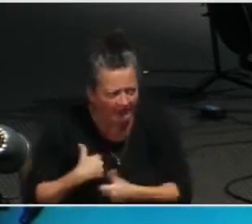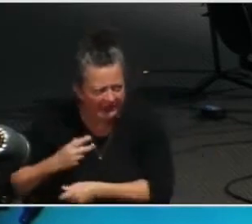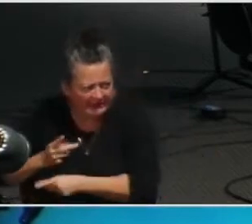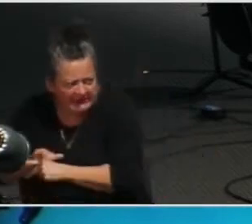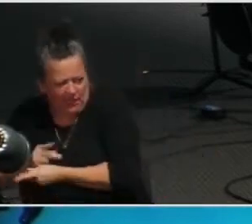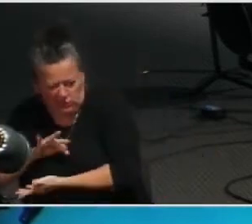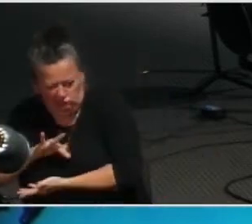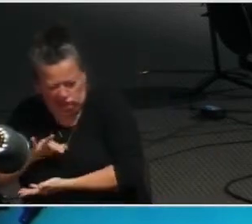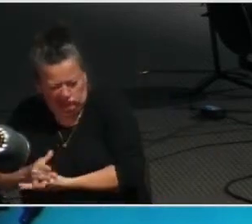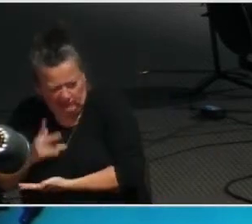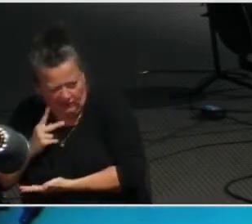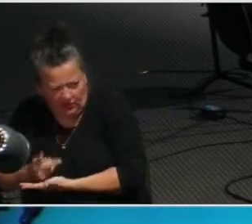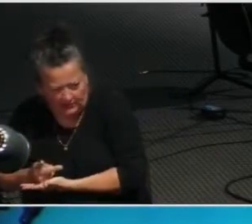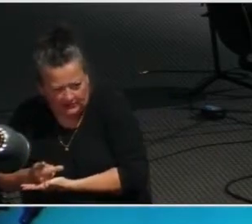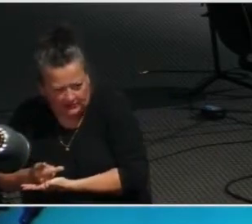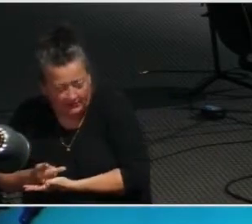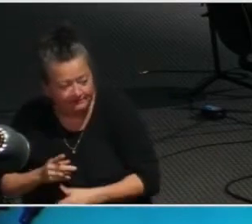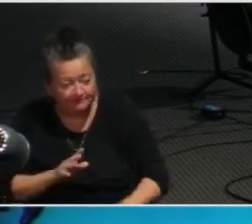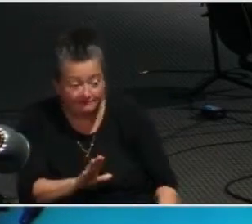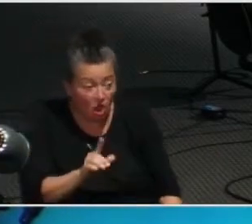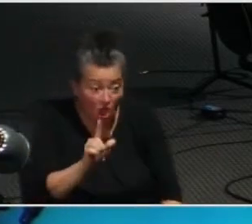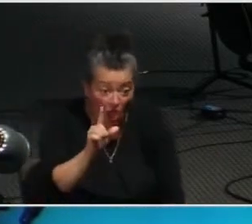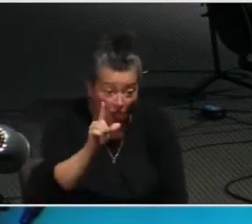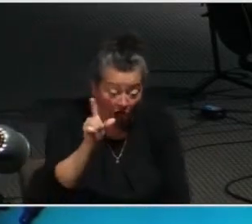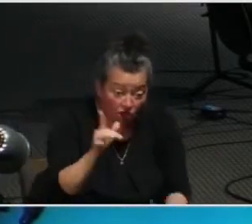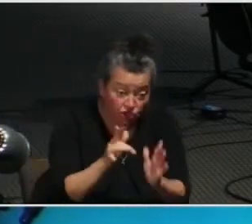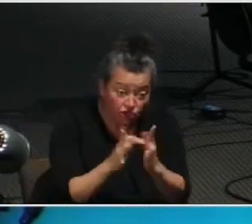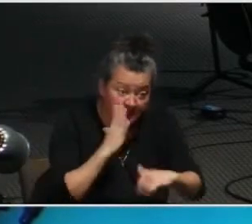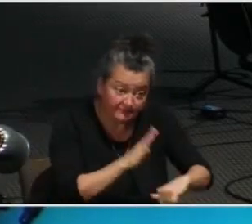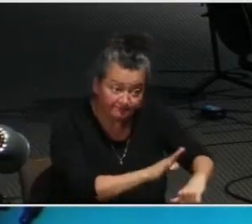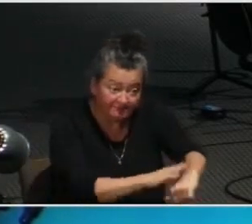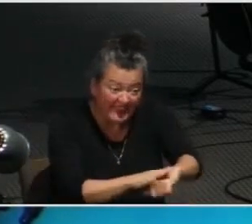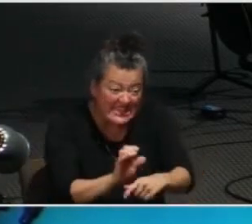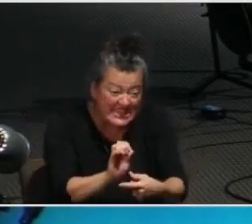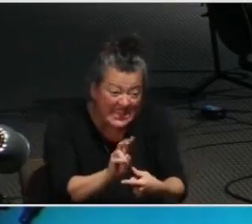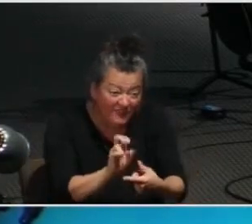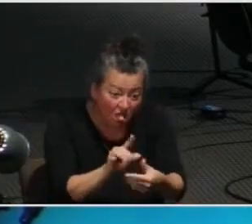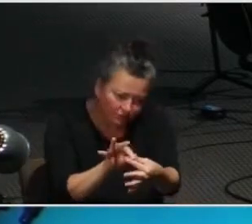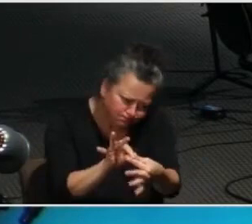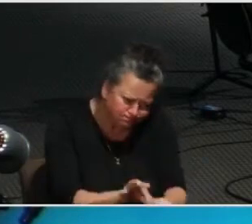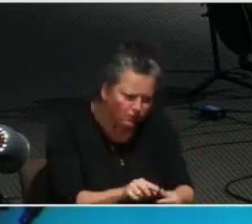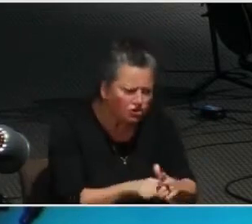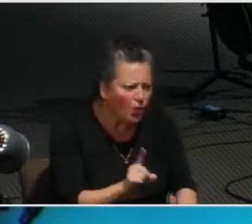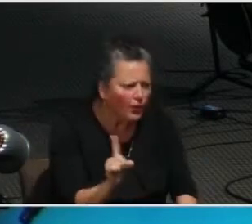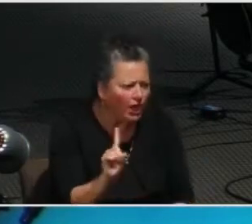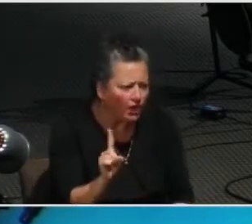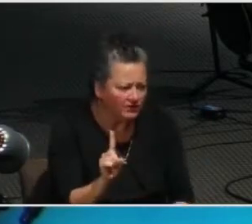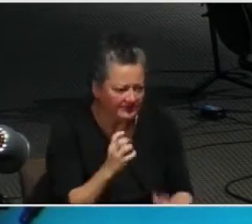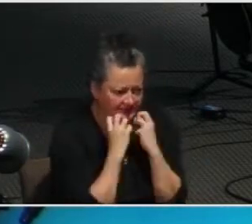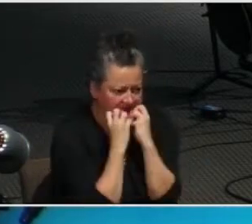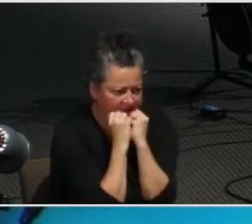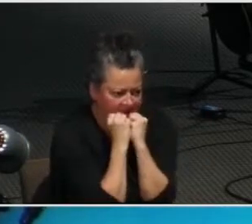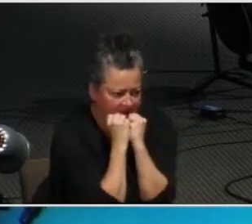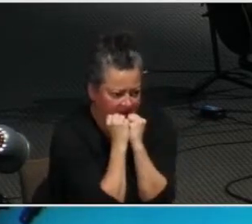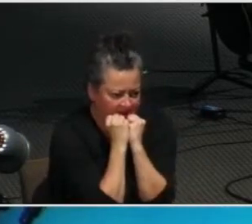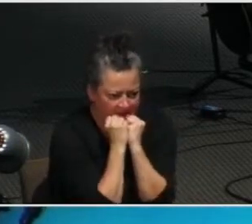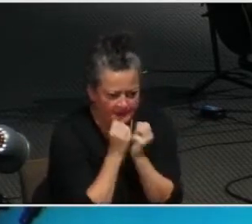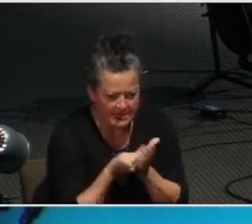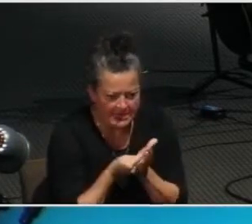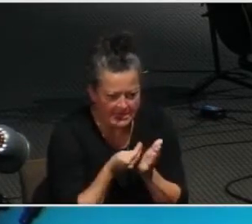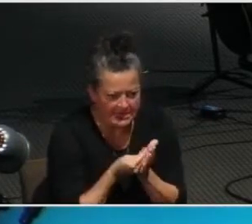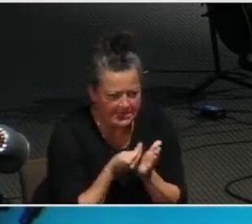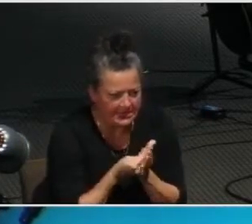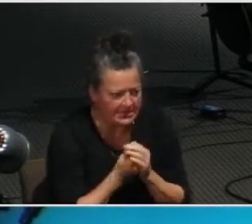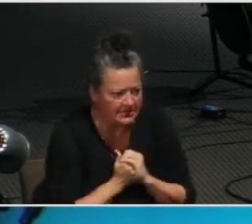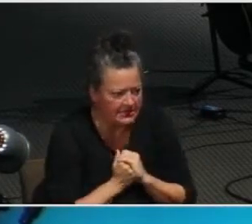Jesus said the love of money is a root of all kinds of evil, and he also said how difficult it is for the rich person to enter